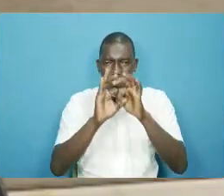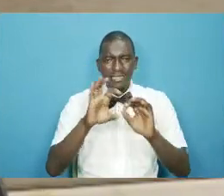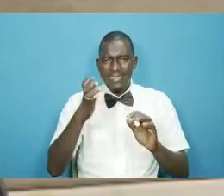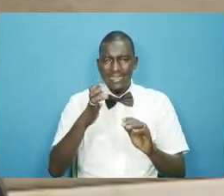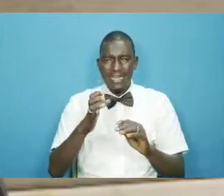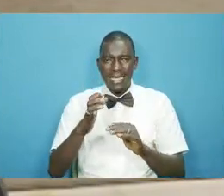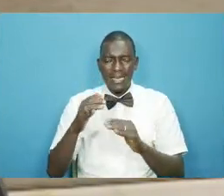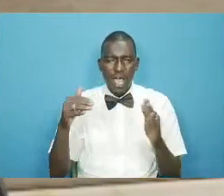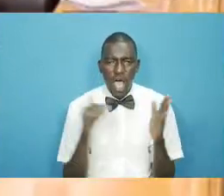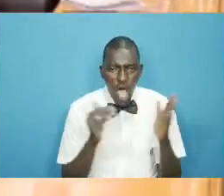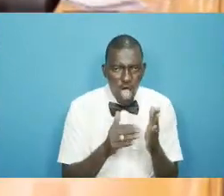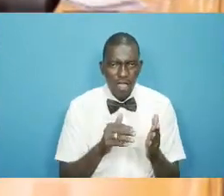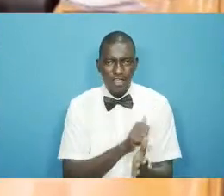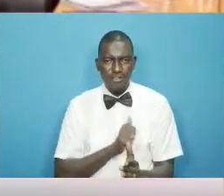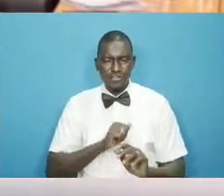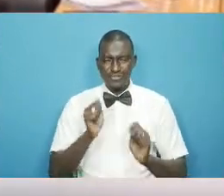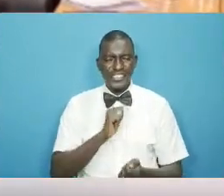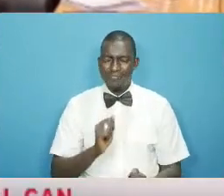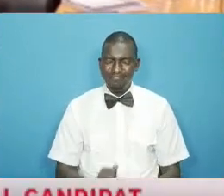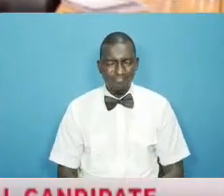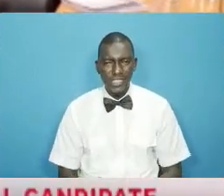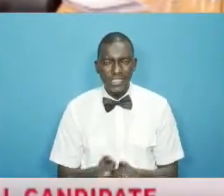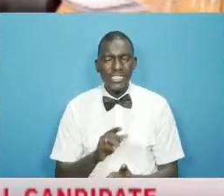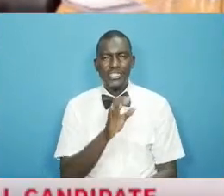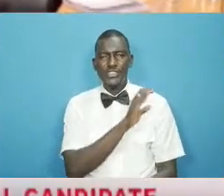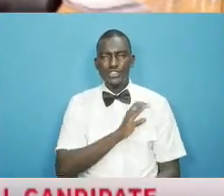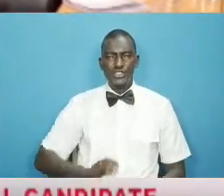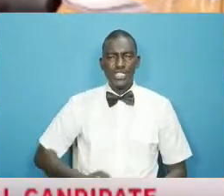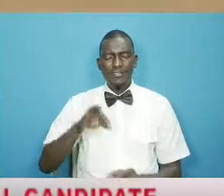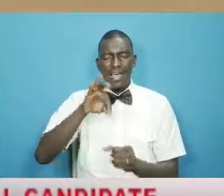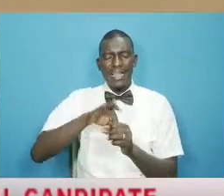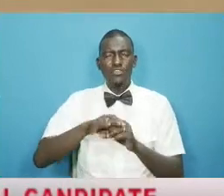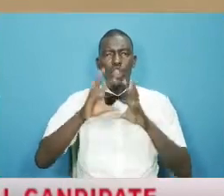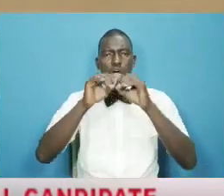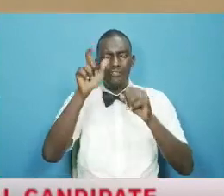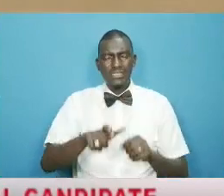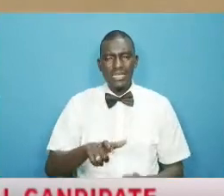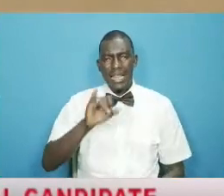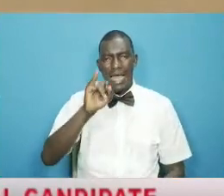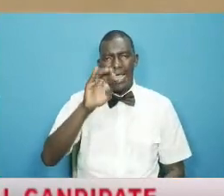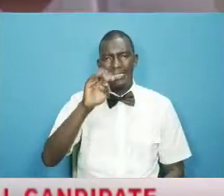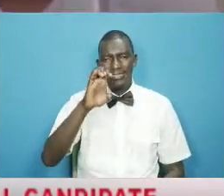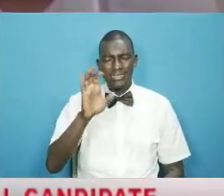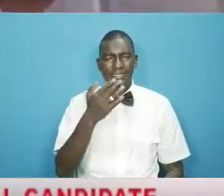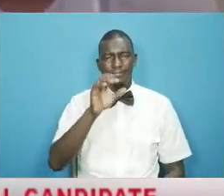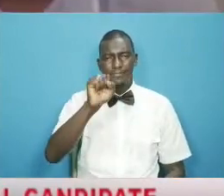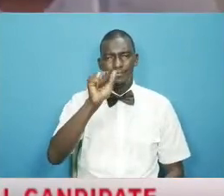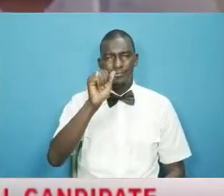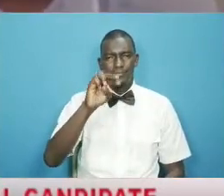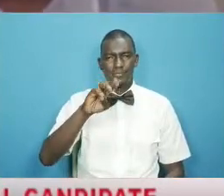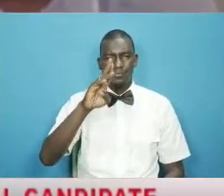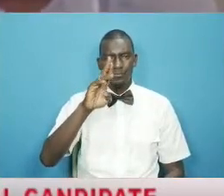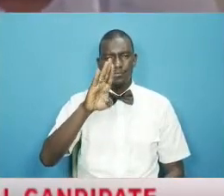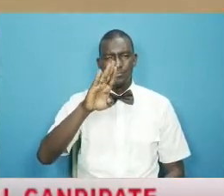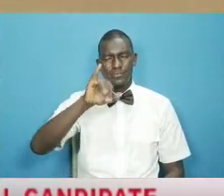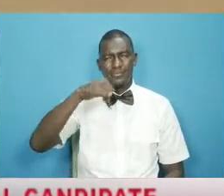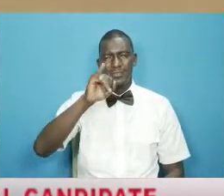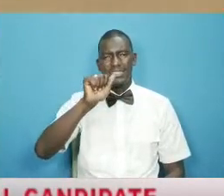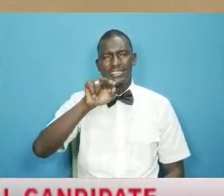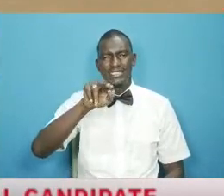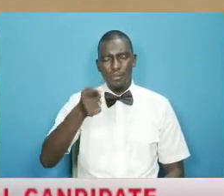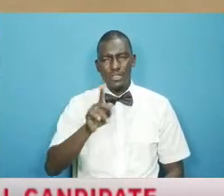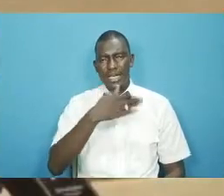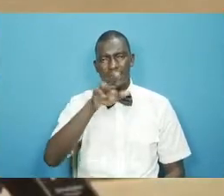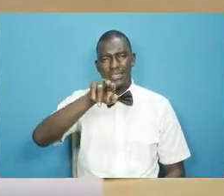really derail our system. The Chief Electoral Officer of the IEC, Sambujang Yai, explained the requirements for the nomination of a